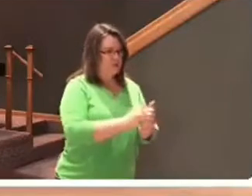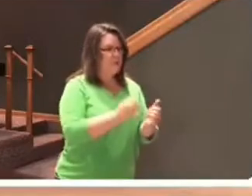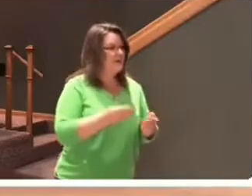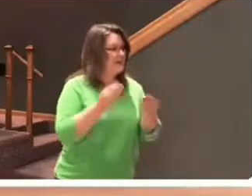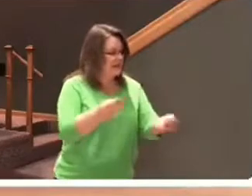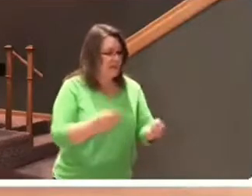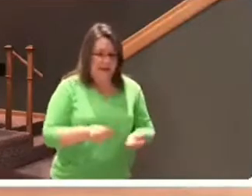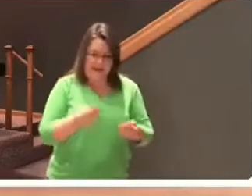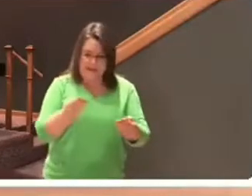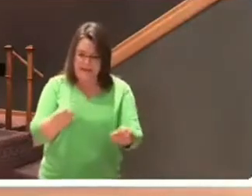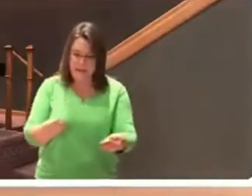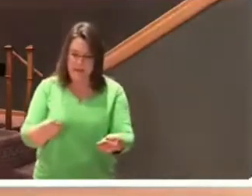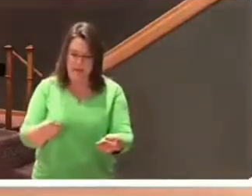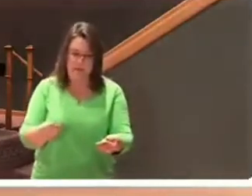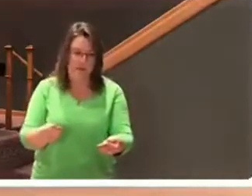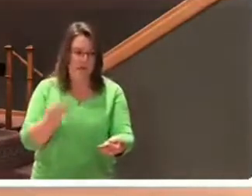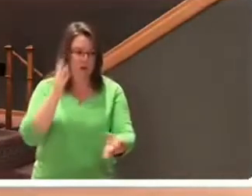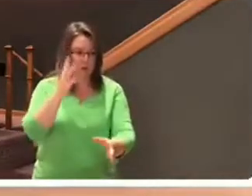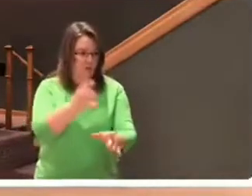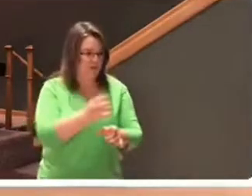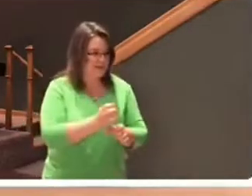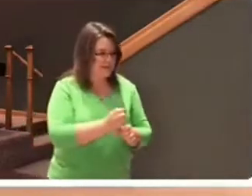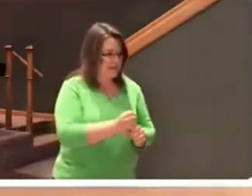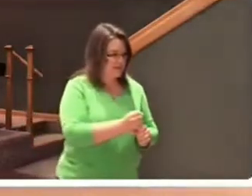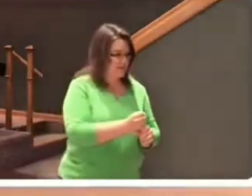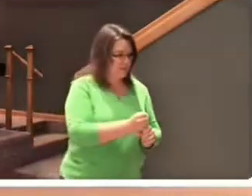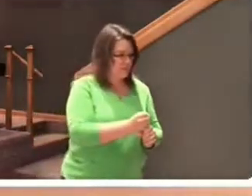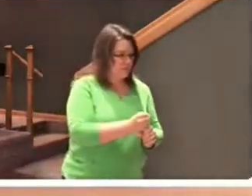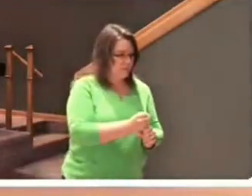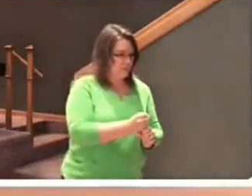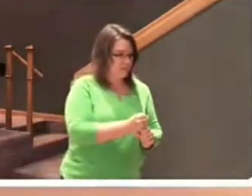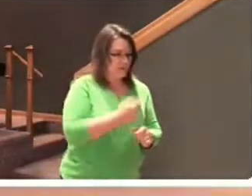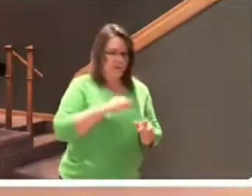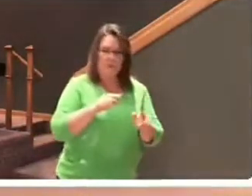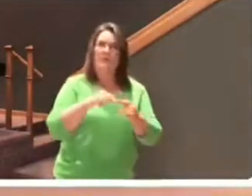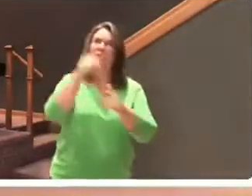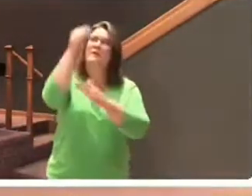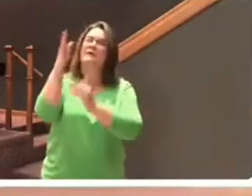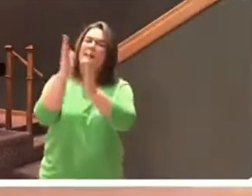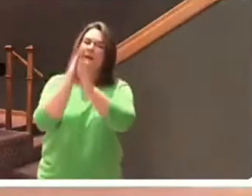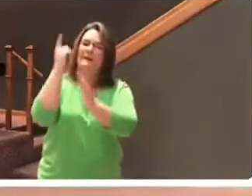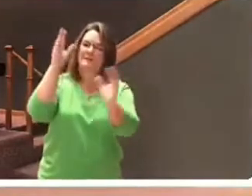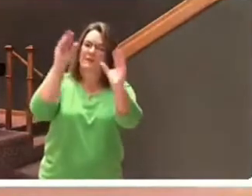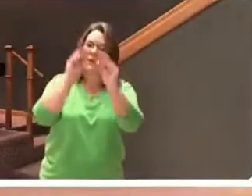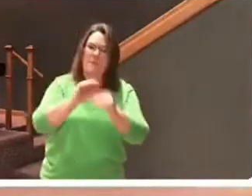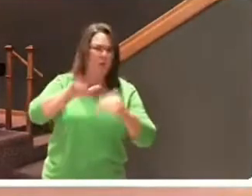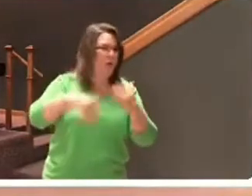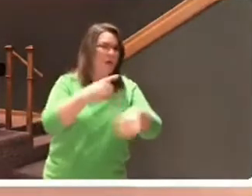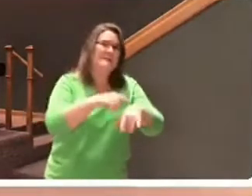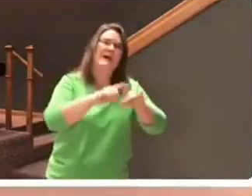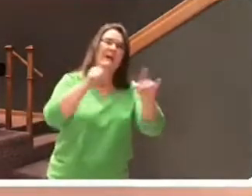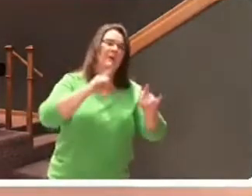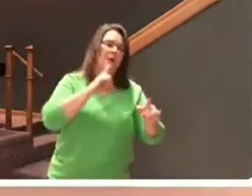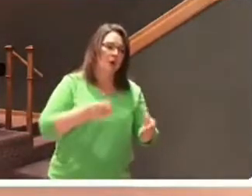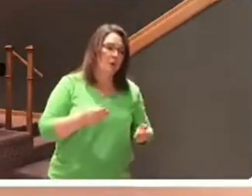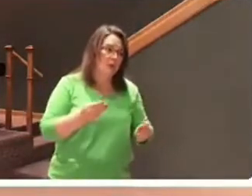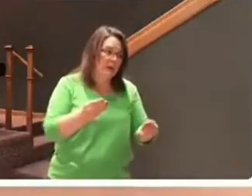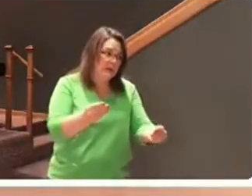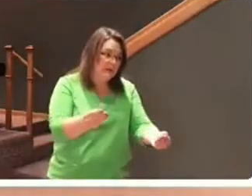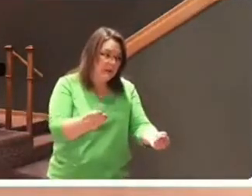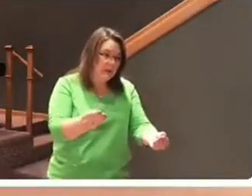giving. Give, and you will receive. We go to God and ask for more all the time, but are you